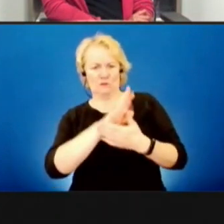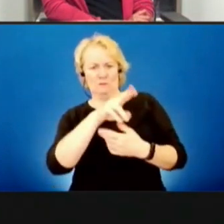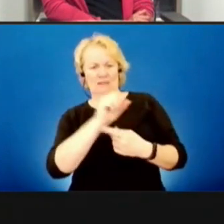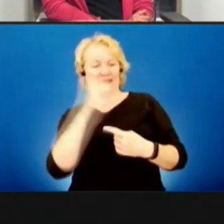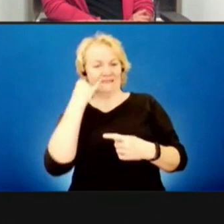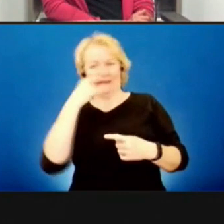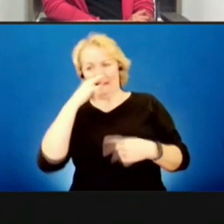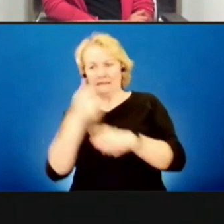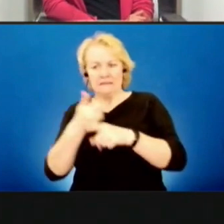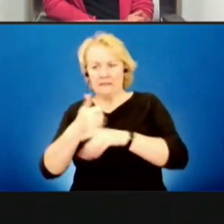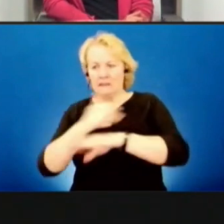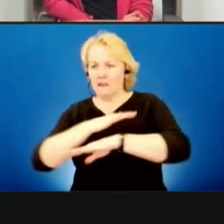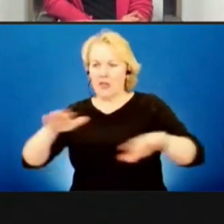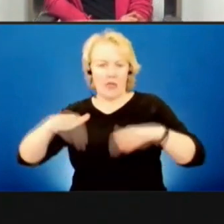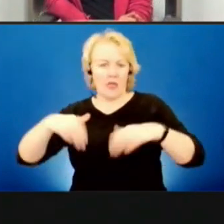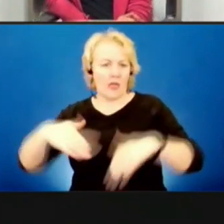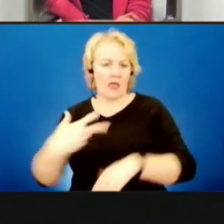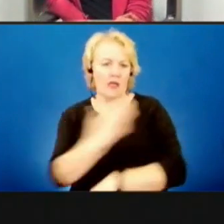kids?